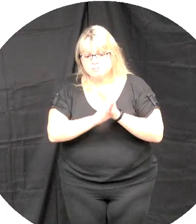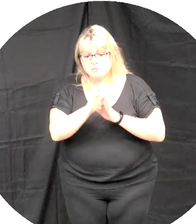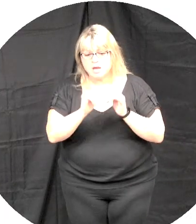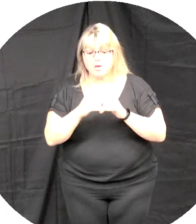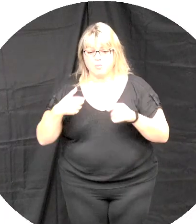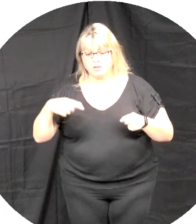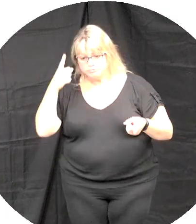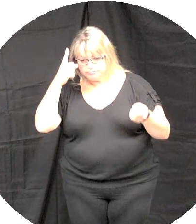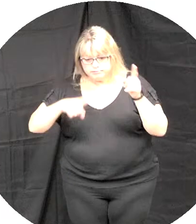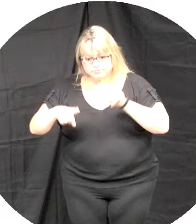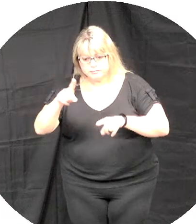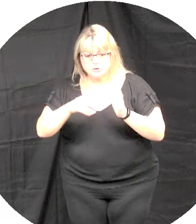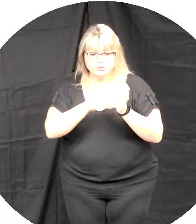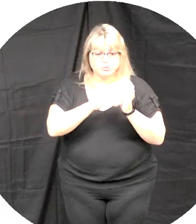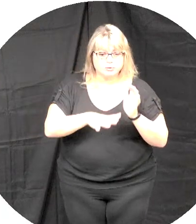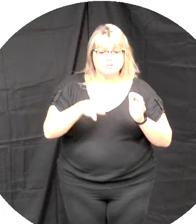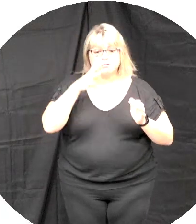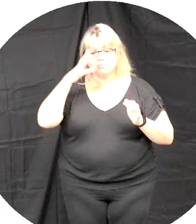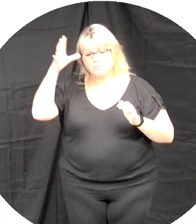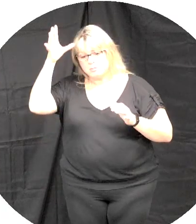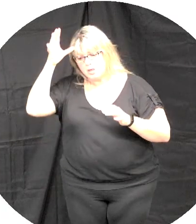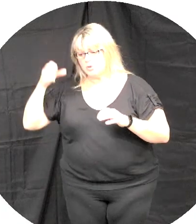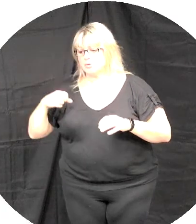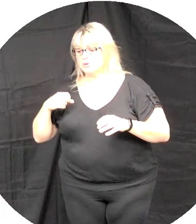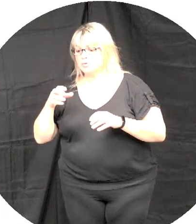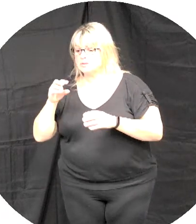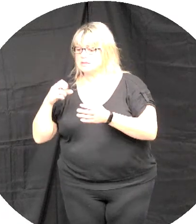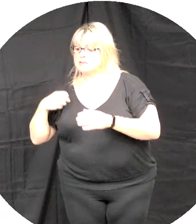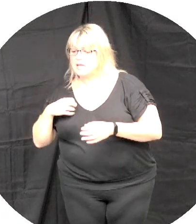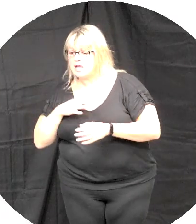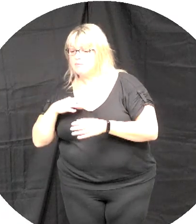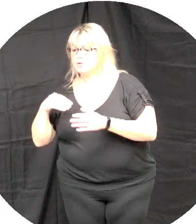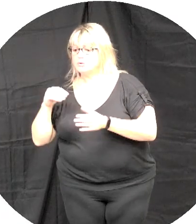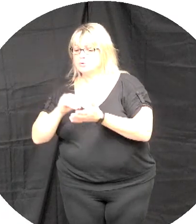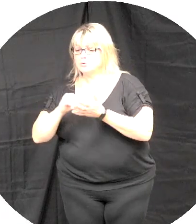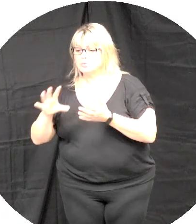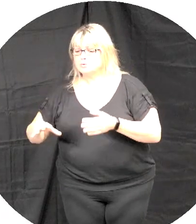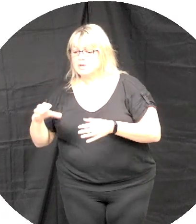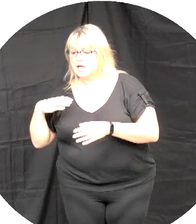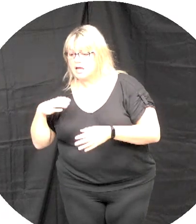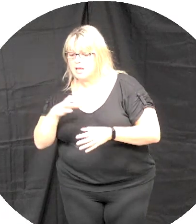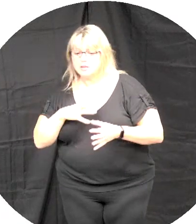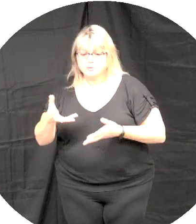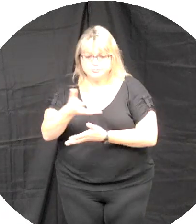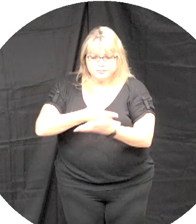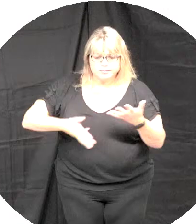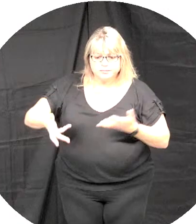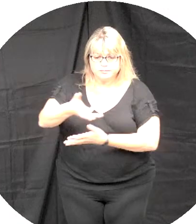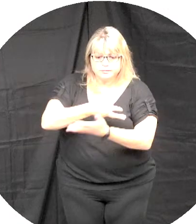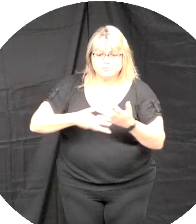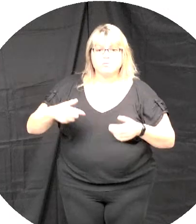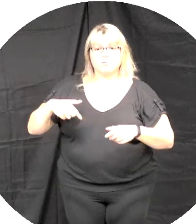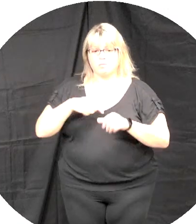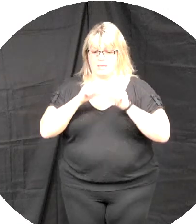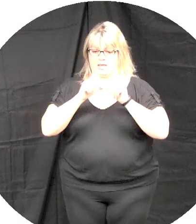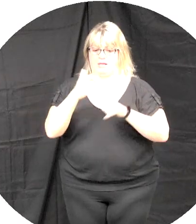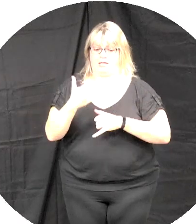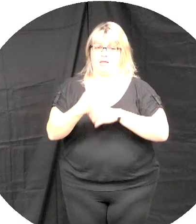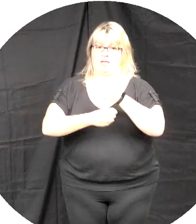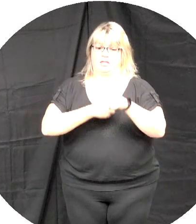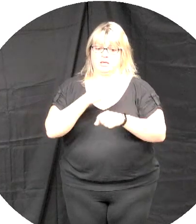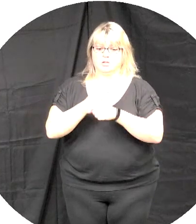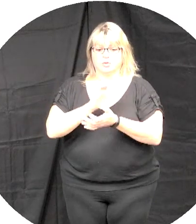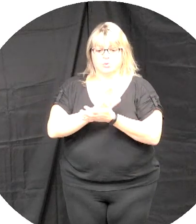model that engages students, parents, and student councils to enhance student engagement and success. We continued our efforts this year to support